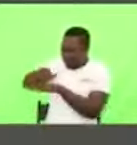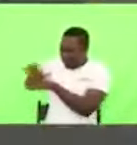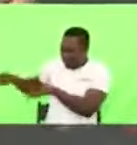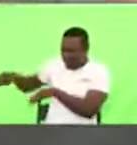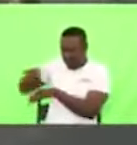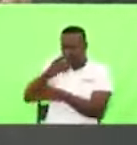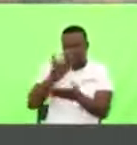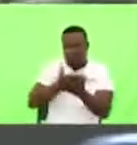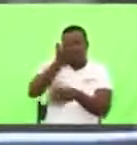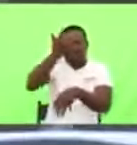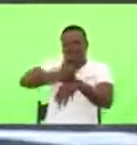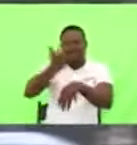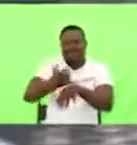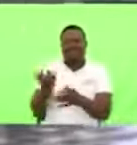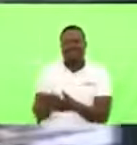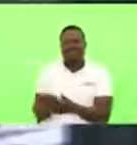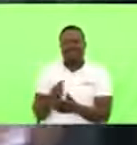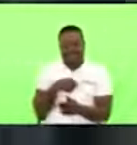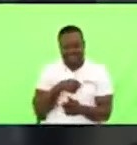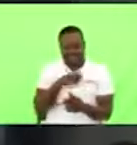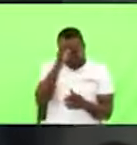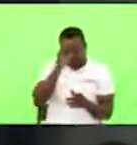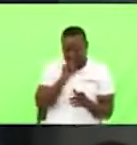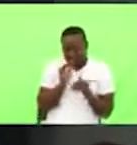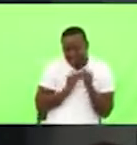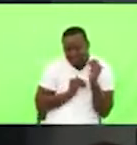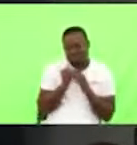me to go and buy liquor.